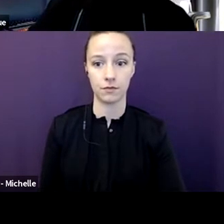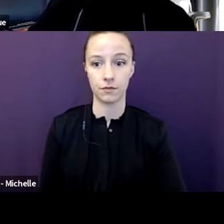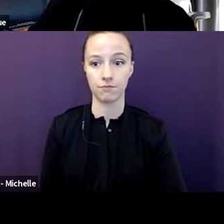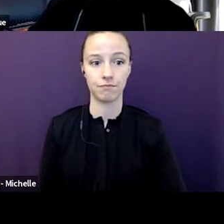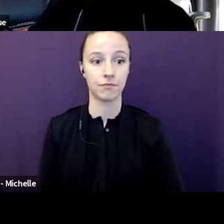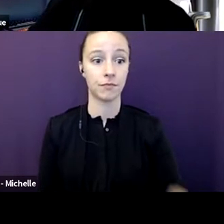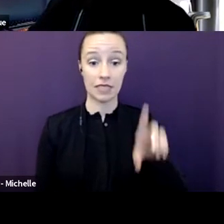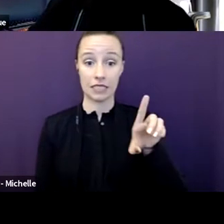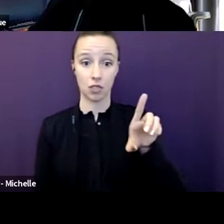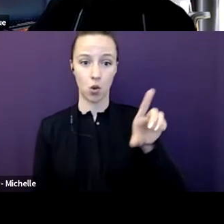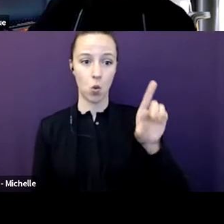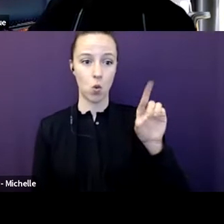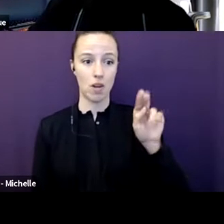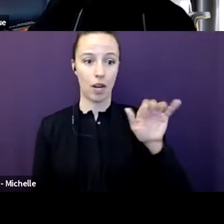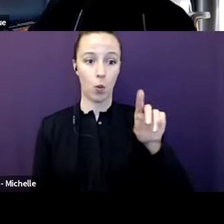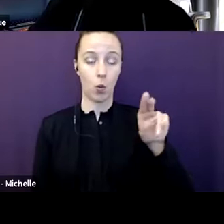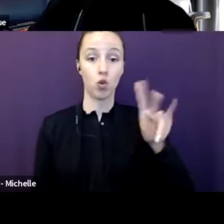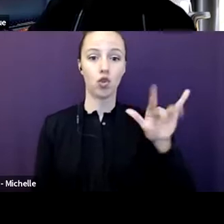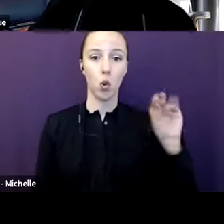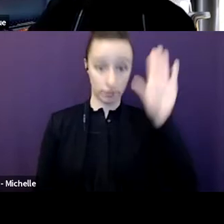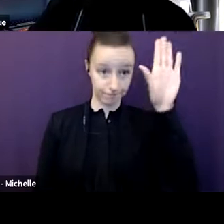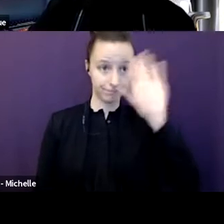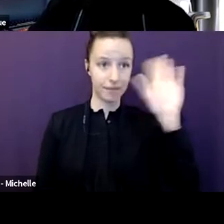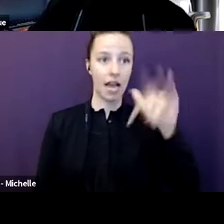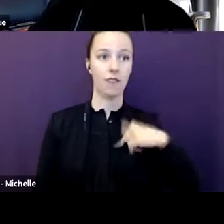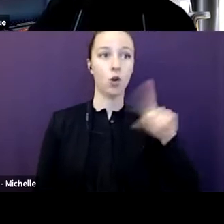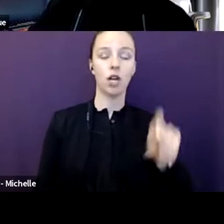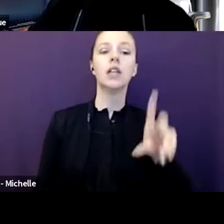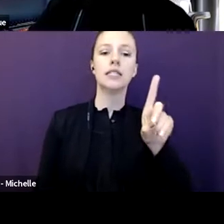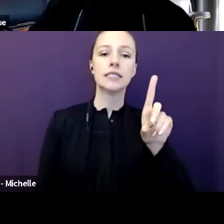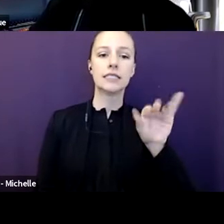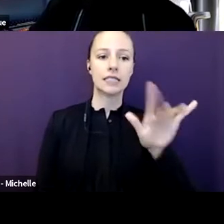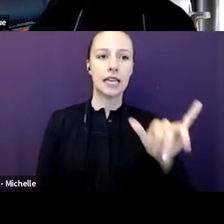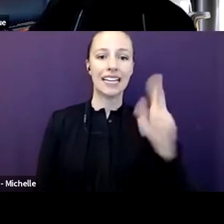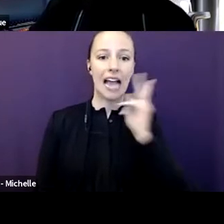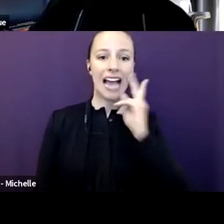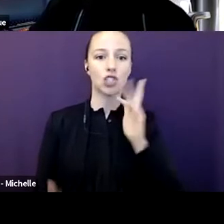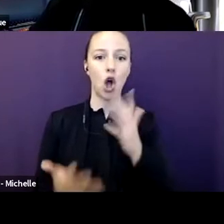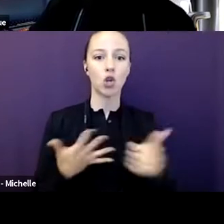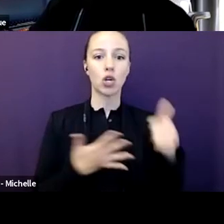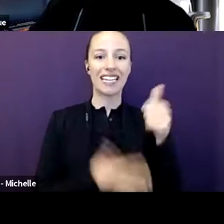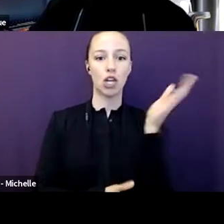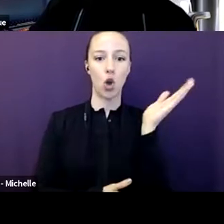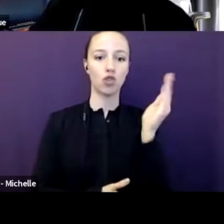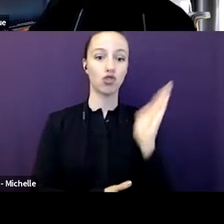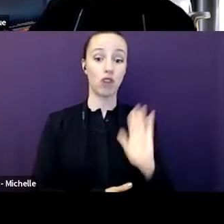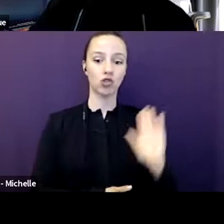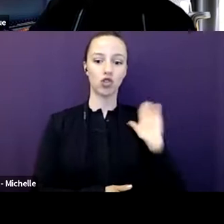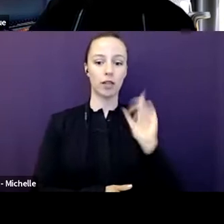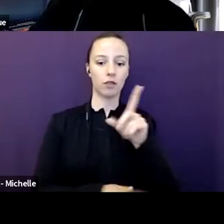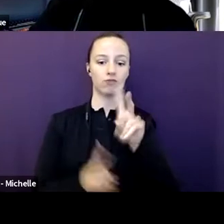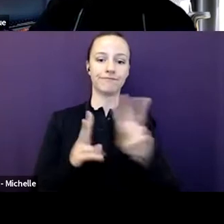Hi, I have a question. Go ahead. Hi, Danny, I saw your keynote address earlier, very